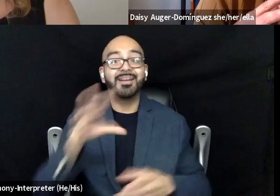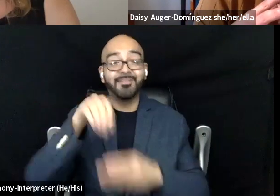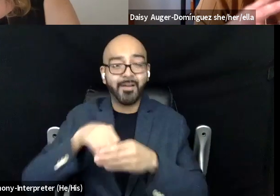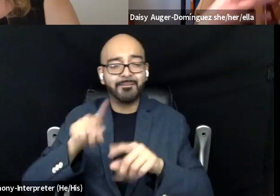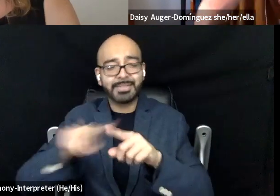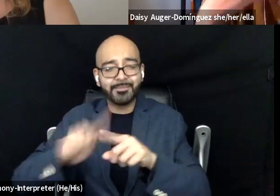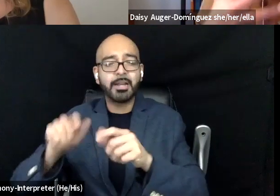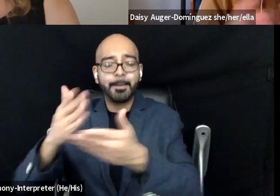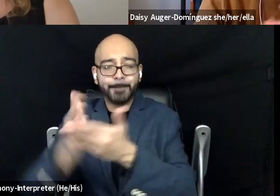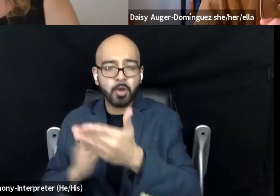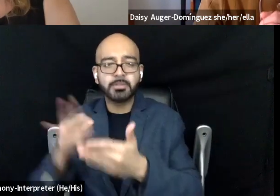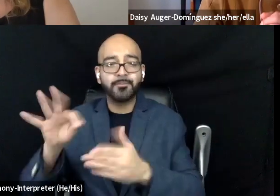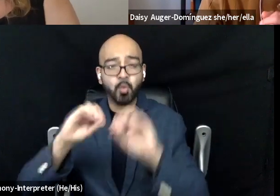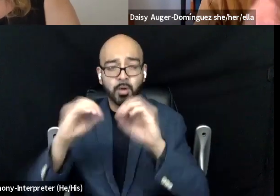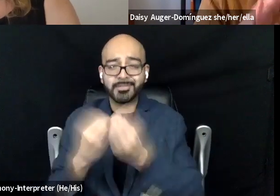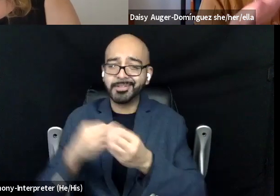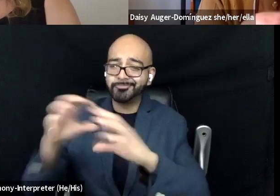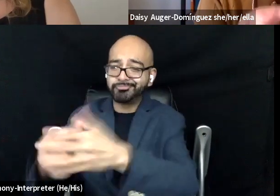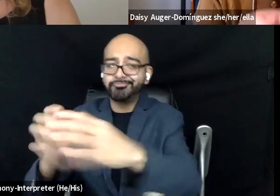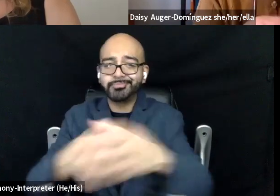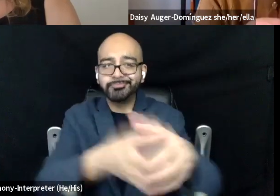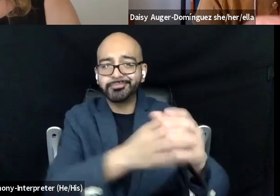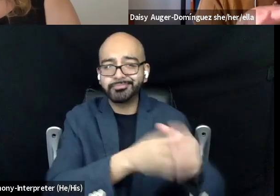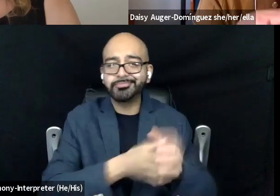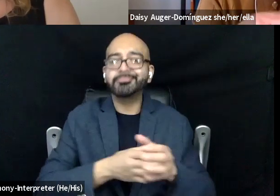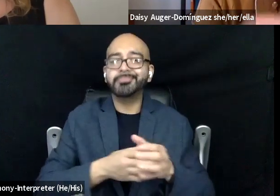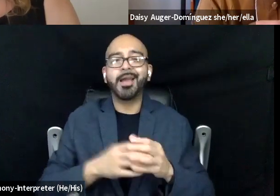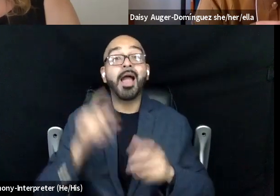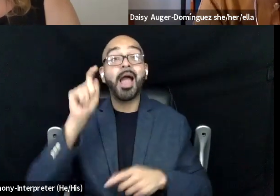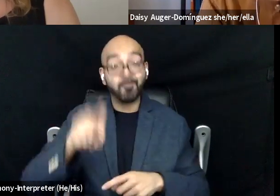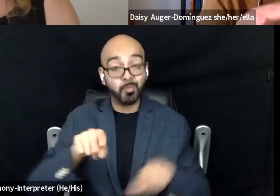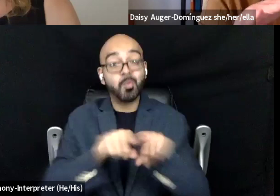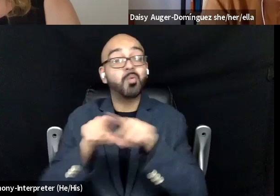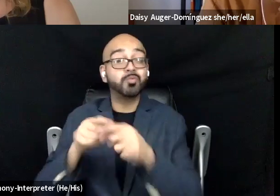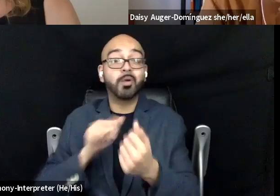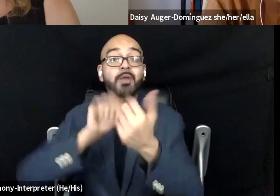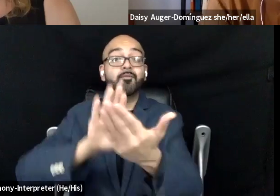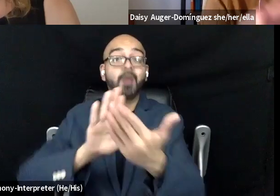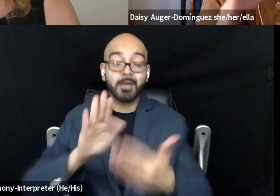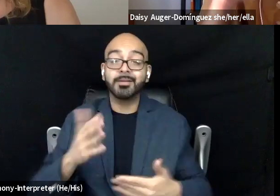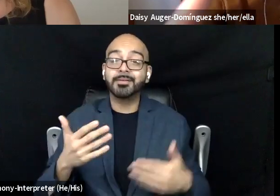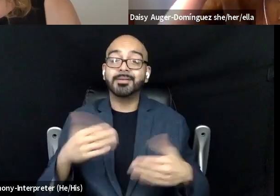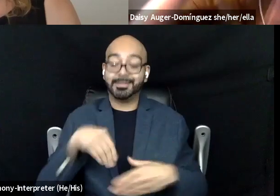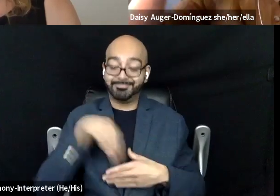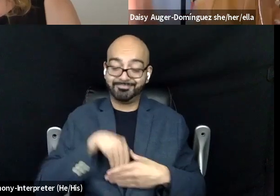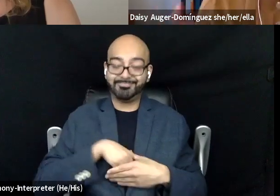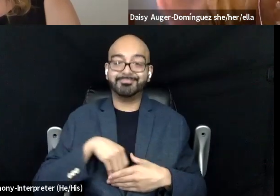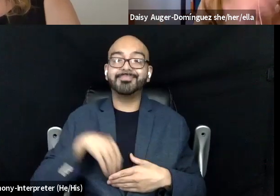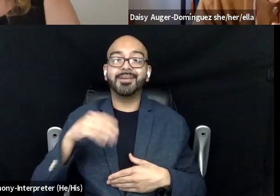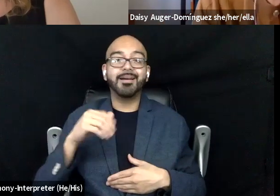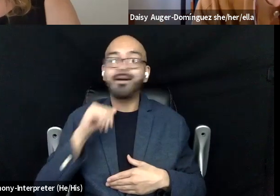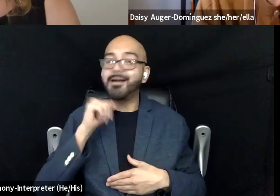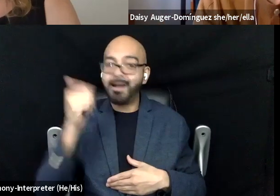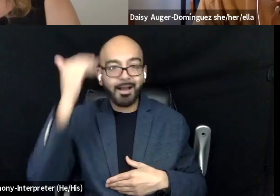to confront your deep-seated beliefs and unconscious habits. And we've been talking about unconscious bias for, it seems, well